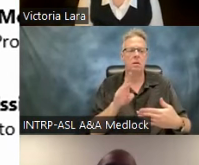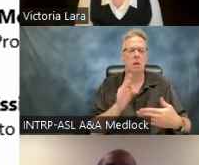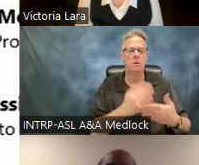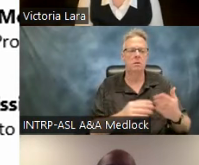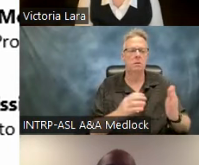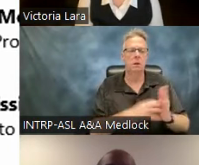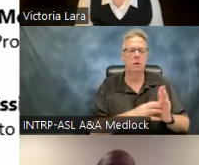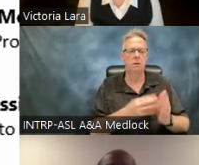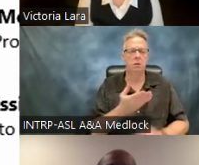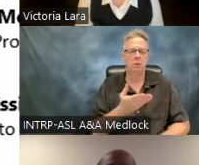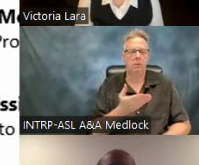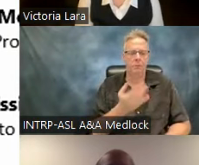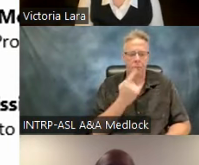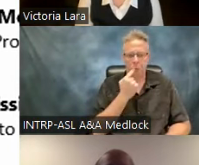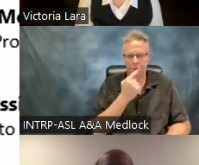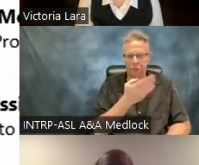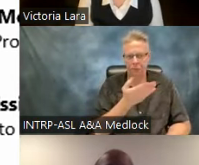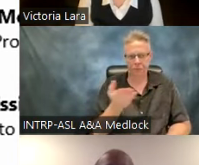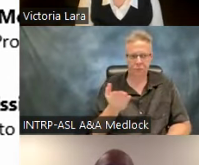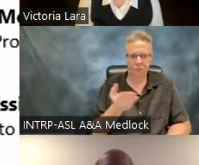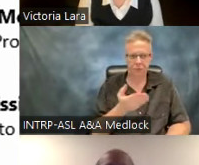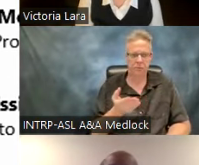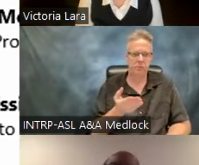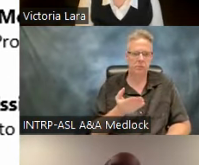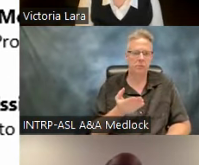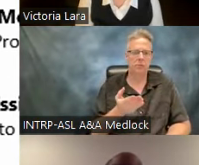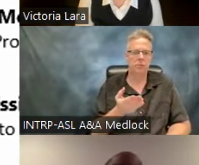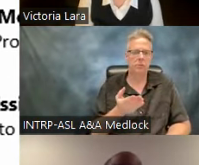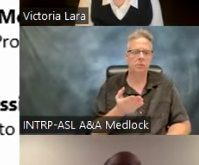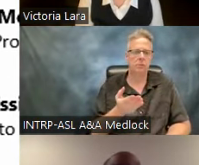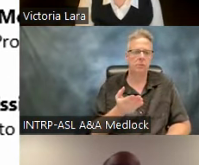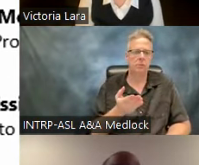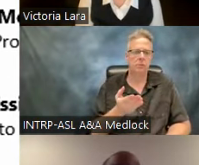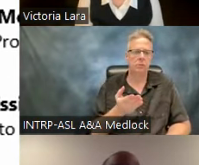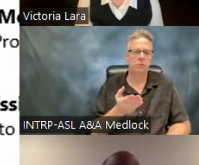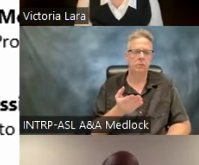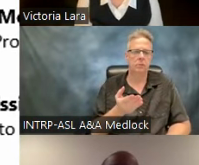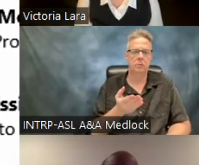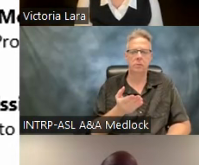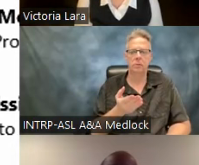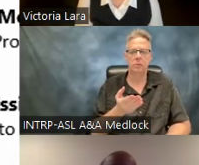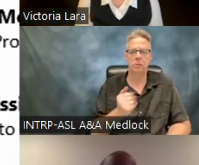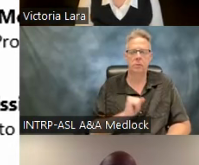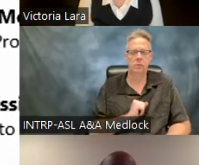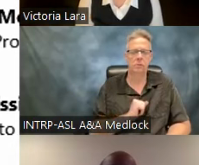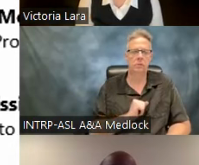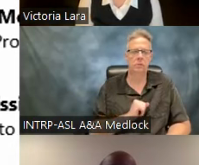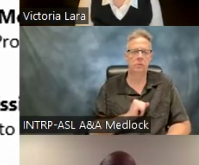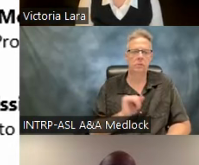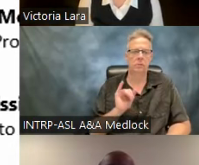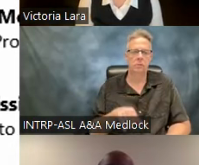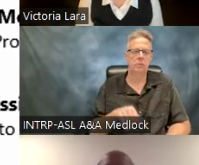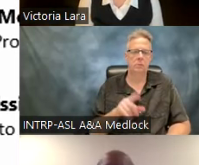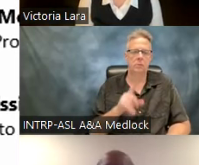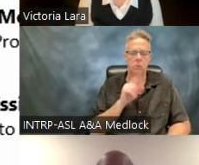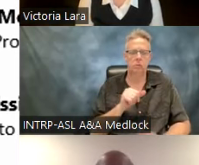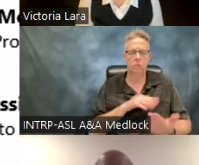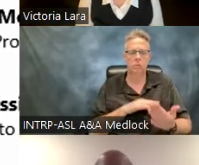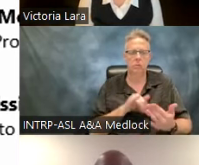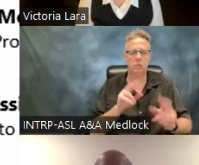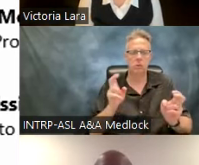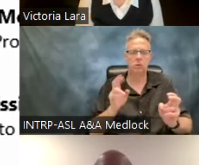board may take into consideration the repercussions of a contempt finding after a person refuses to cooperate. And that's kind of to address the issue